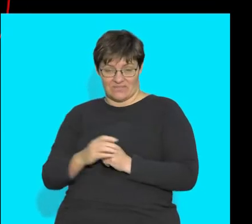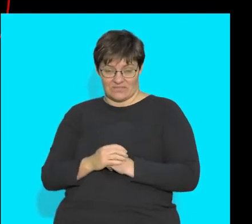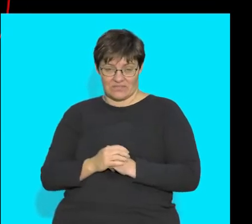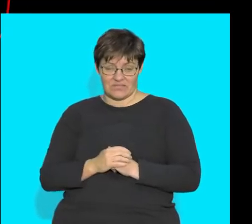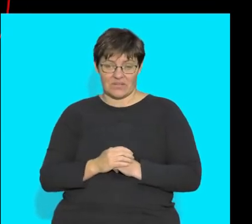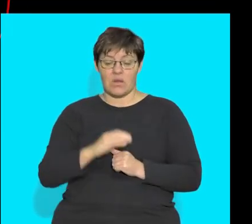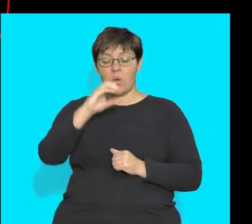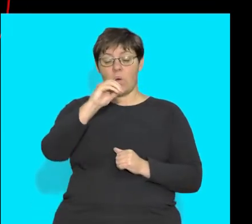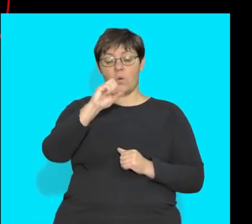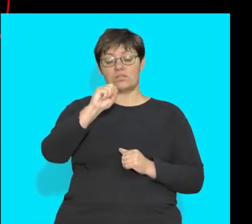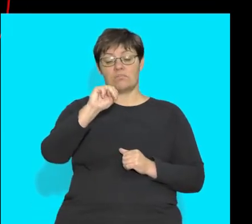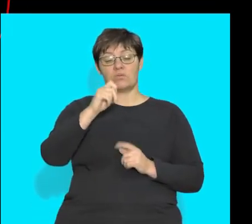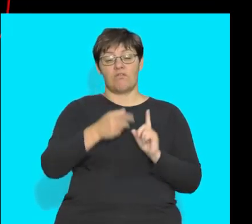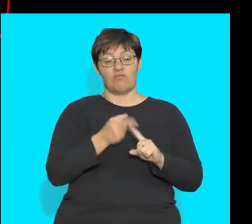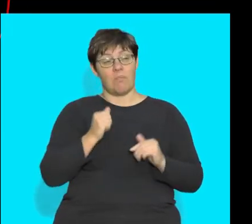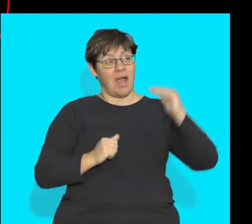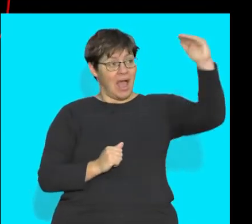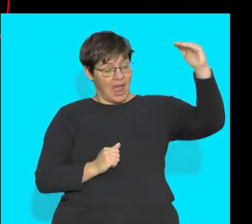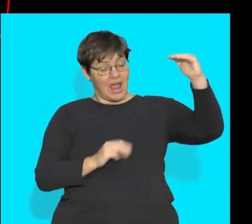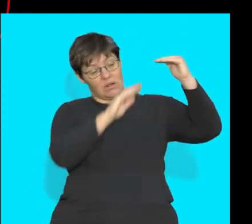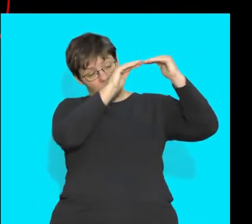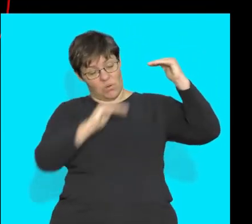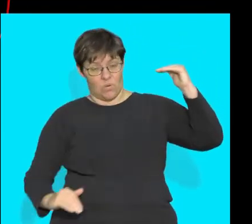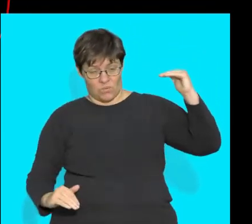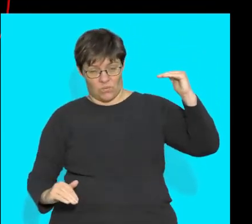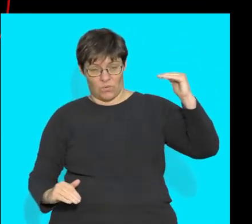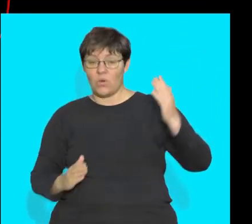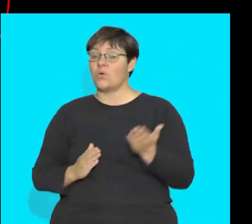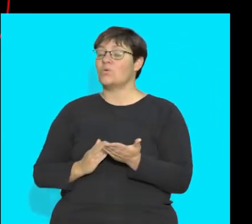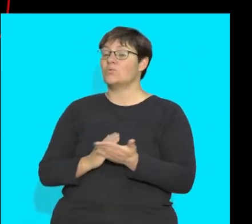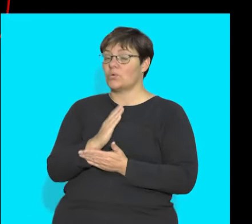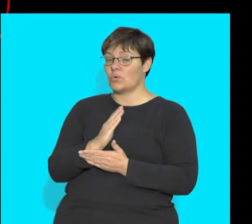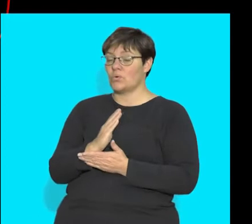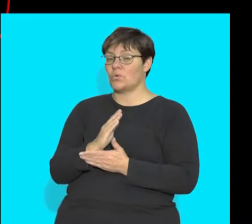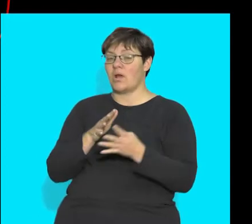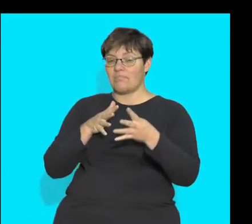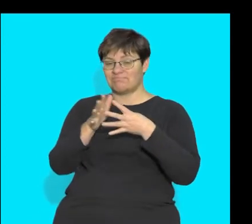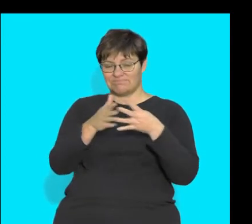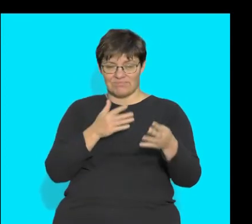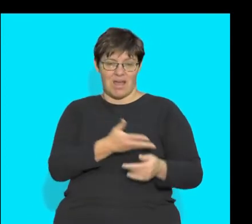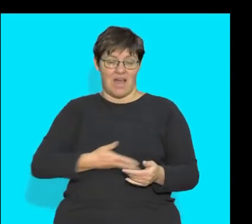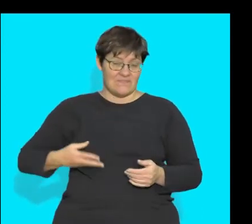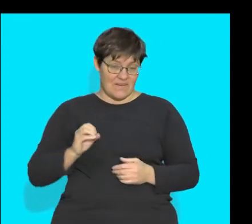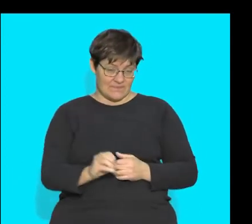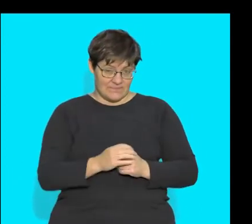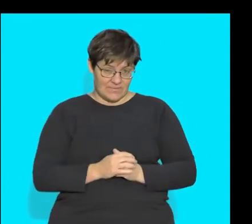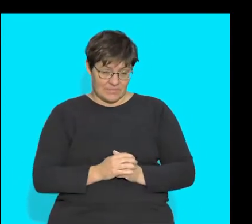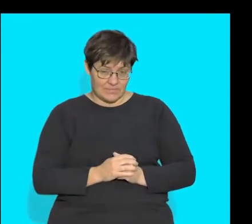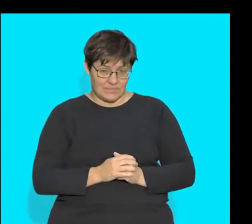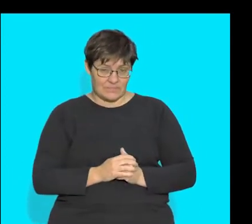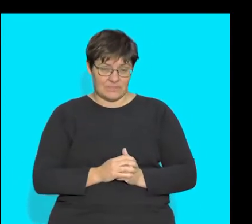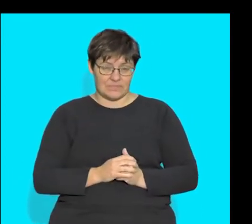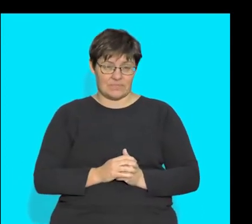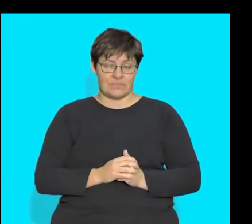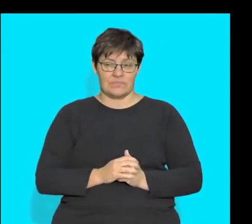transport, osmosis, high to low, but through a semi-permeable membrane.